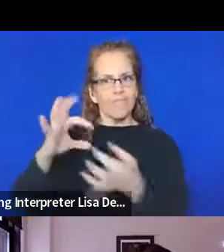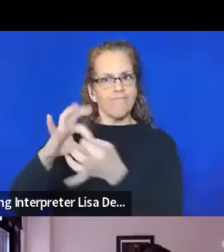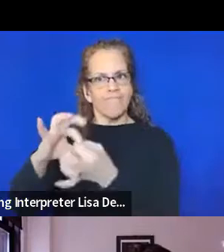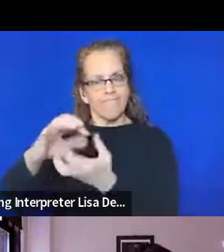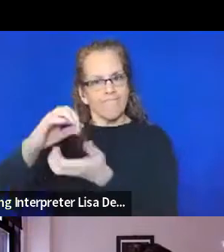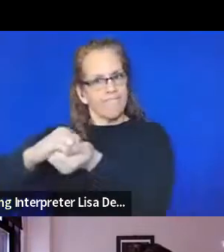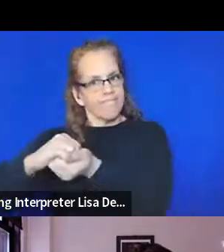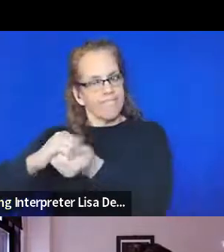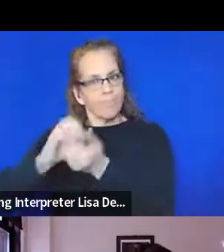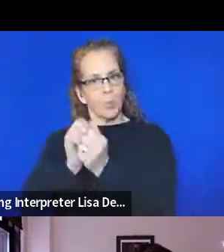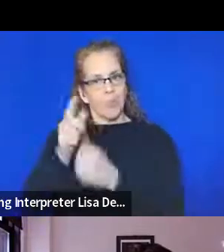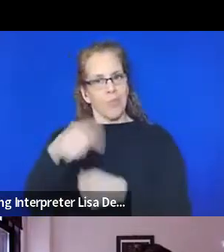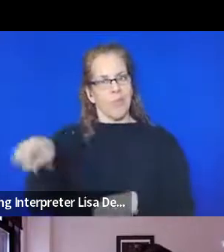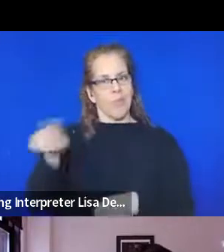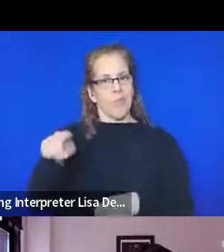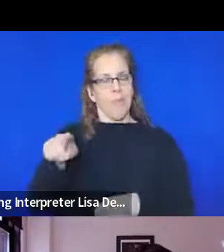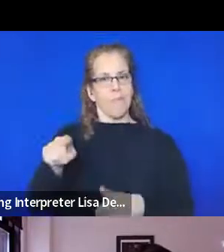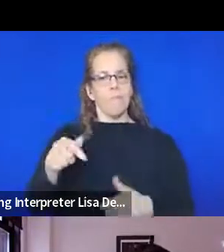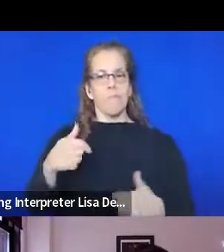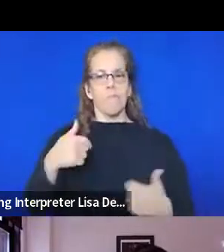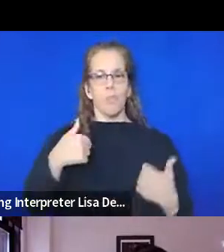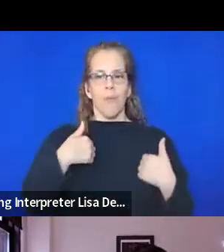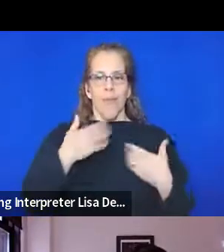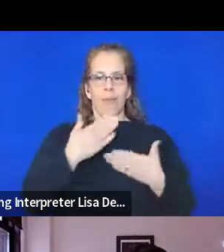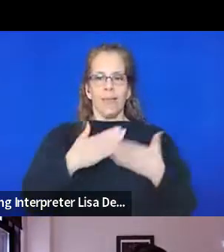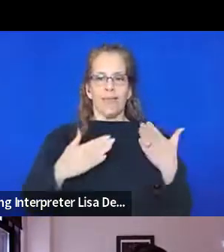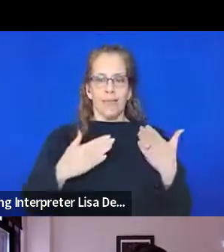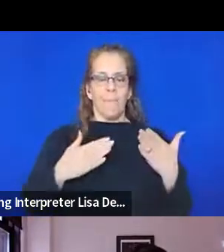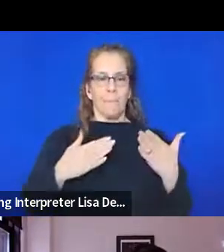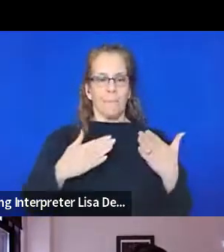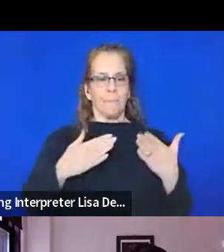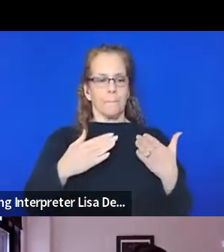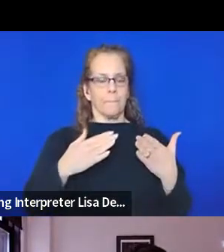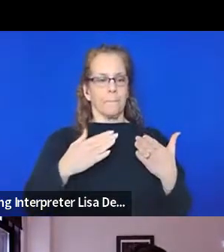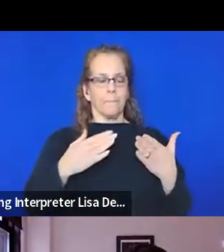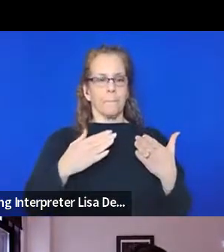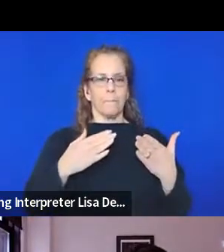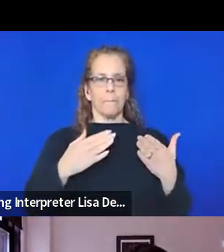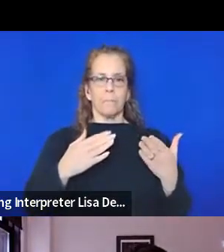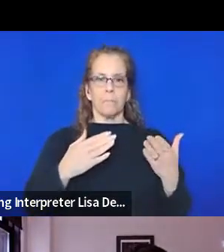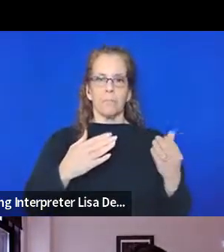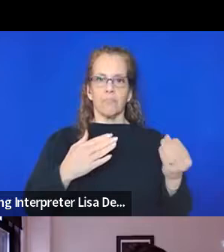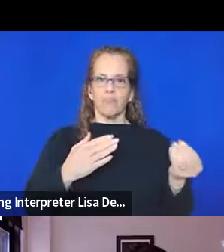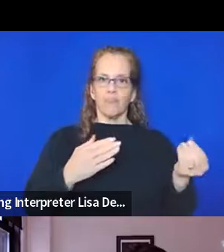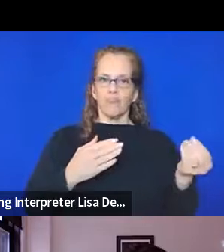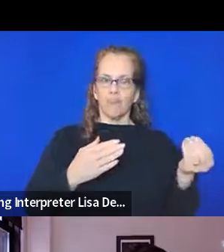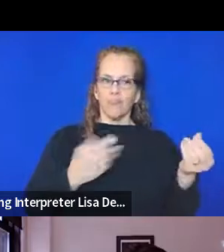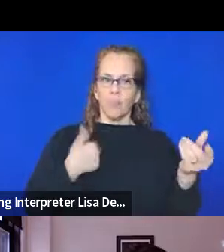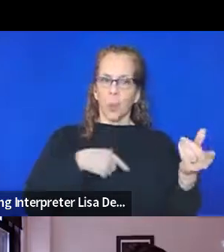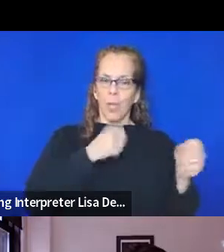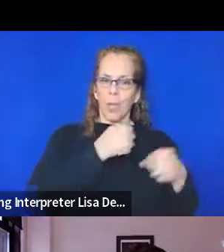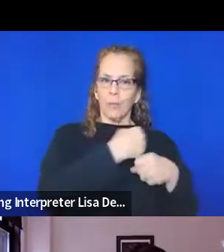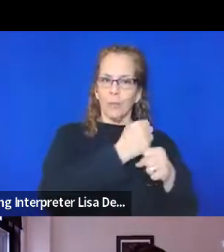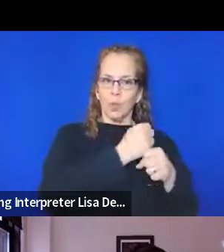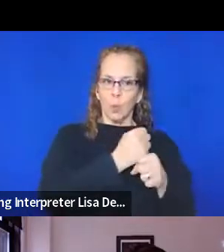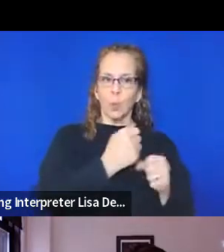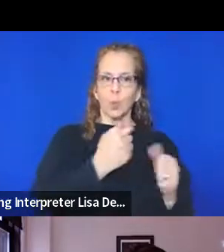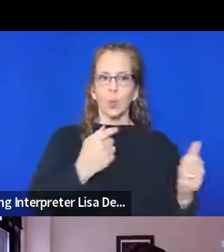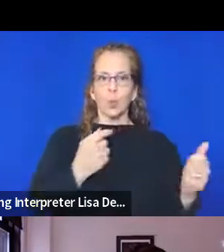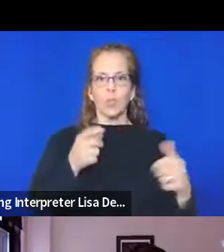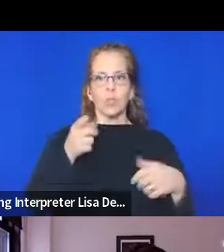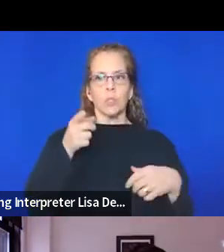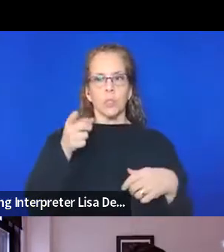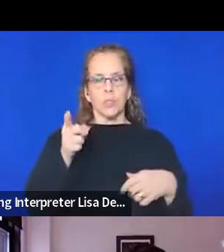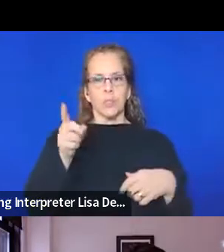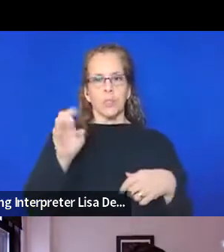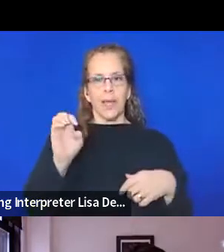like nimbly producible pieces, we were able to kind of become synthesized with the community at El Barrio's Art